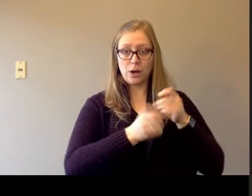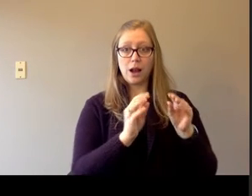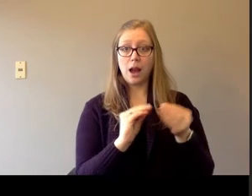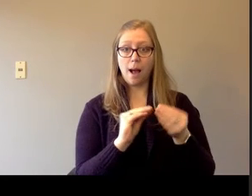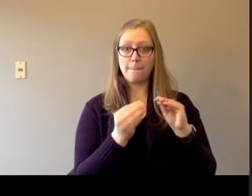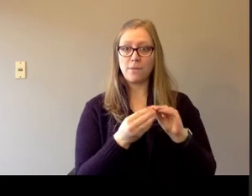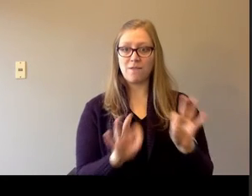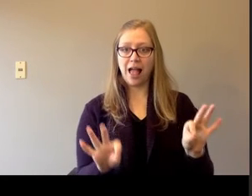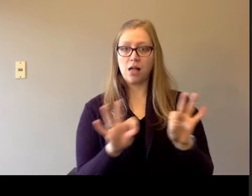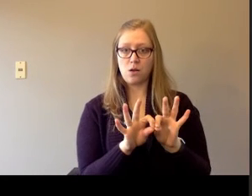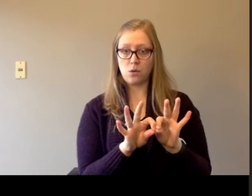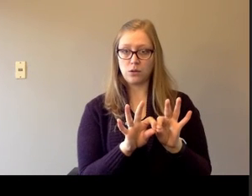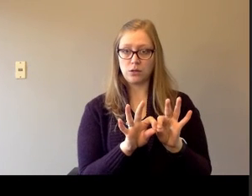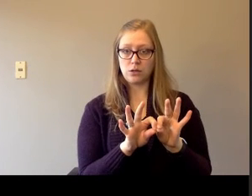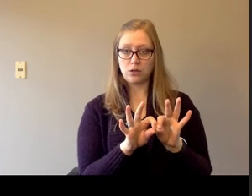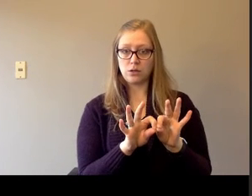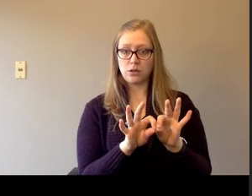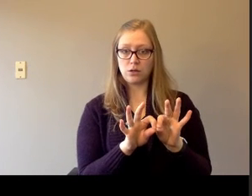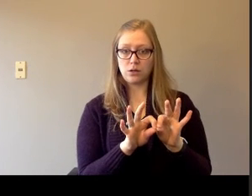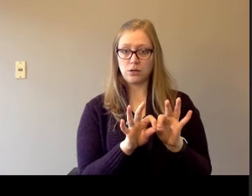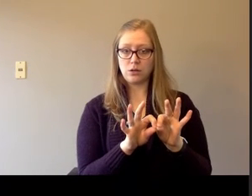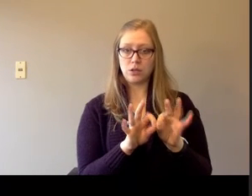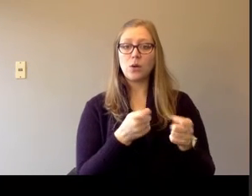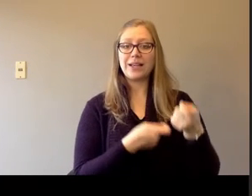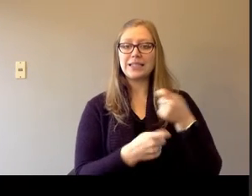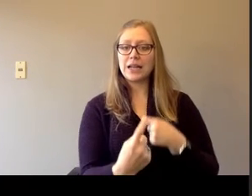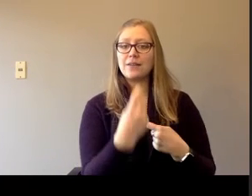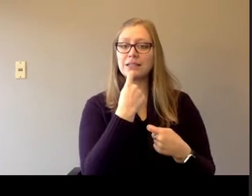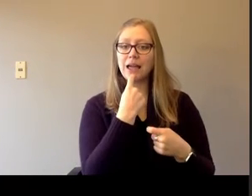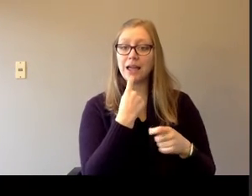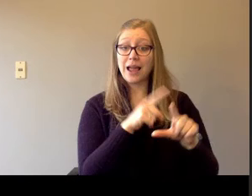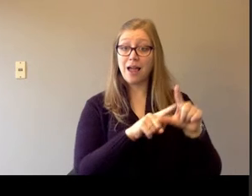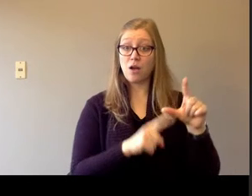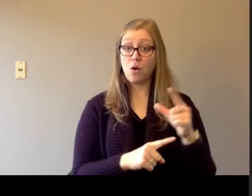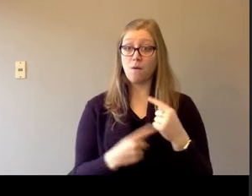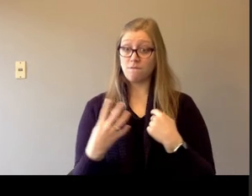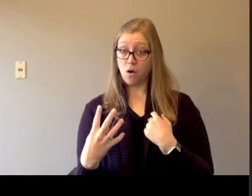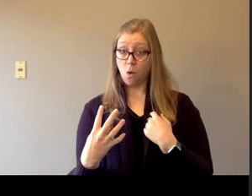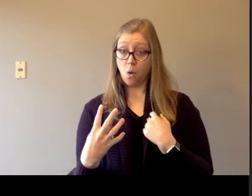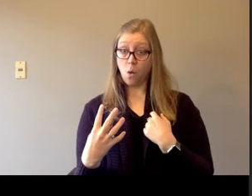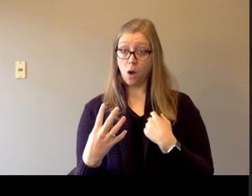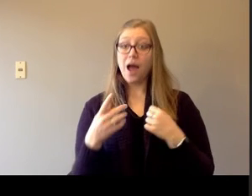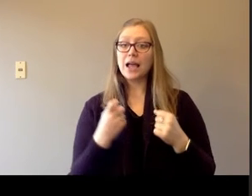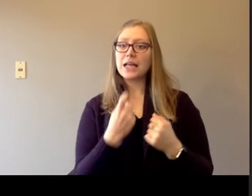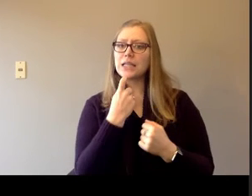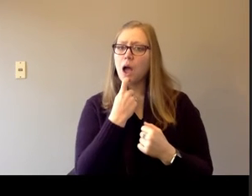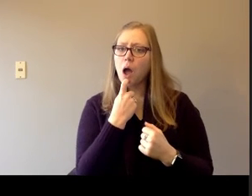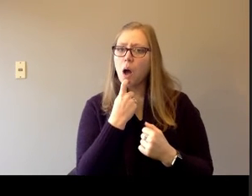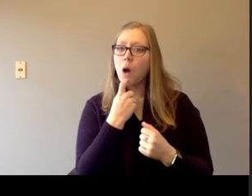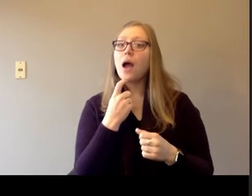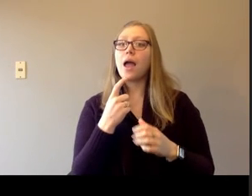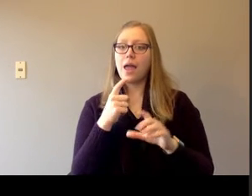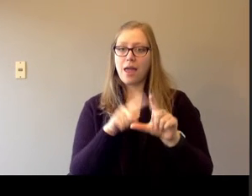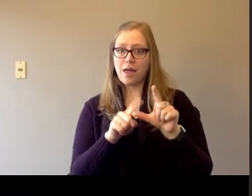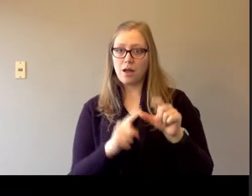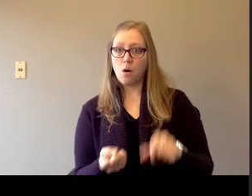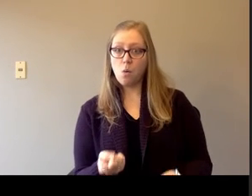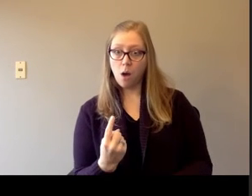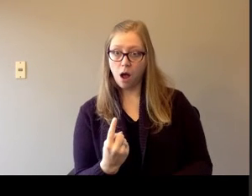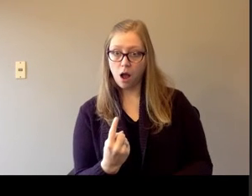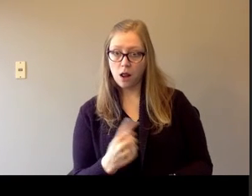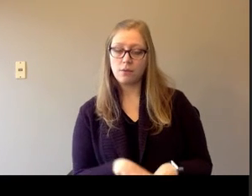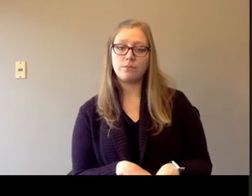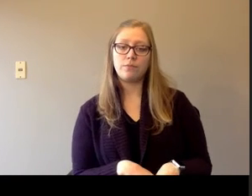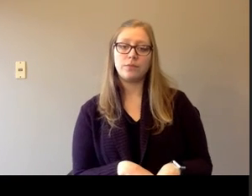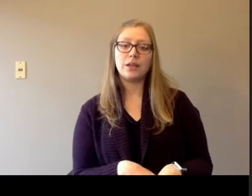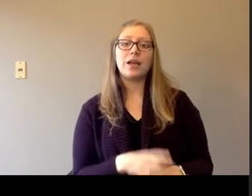using angle 4, right, we can say, okay, I'm going to use the measure of angle 1. And instead of using the measure of angle 5, I can